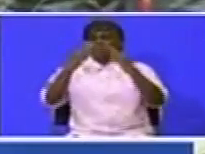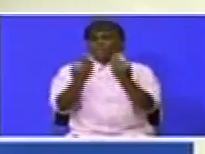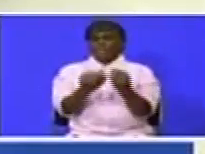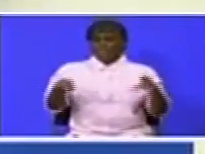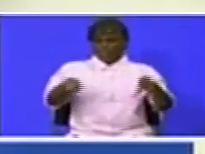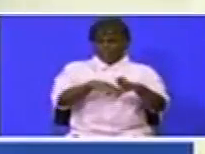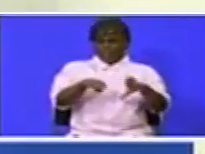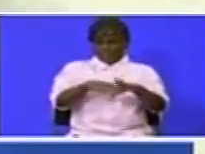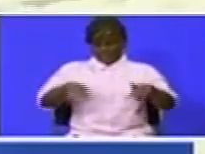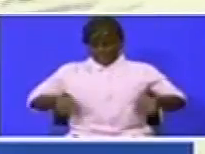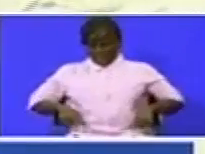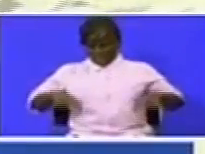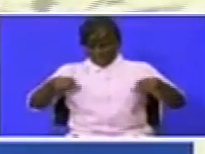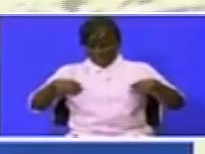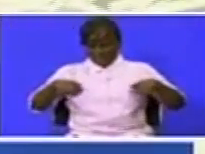rubble.